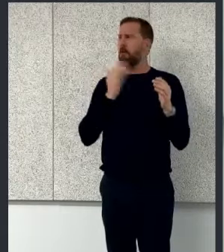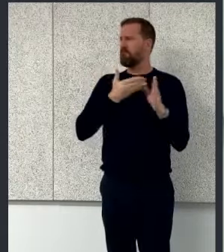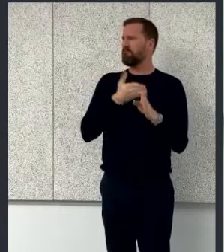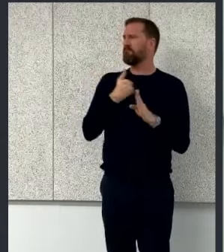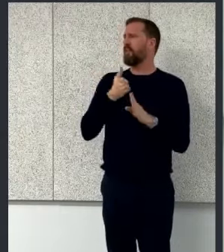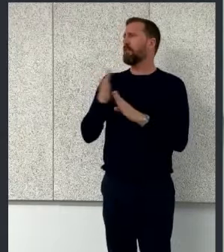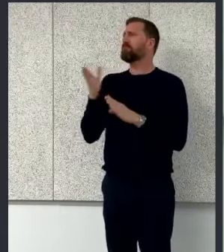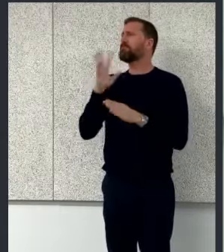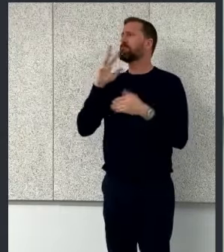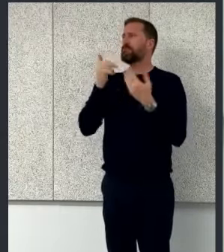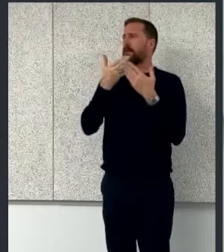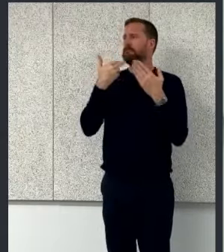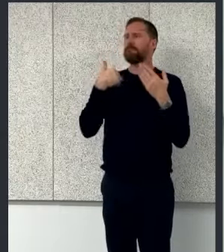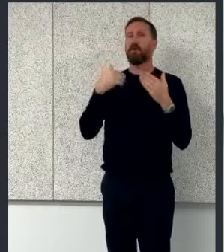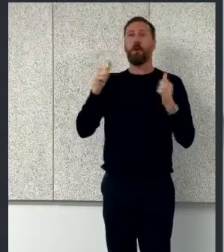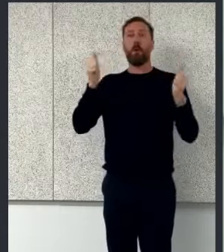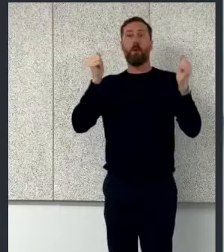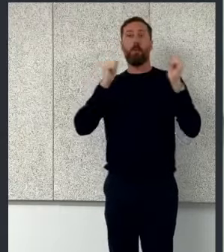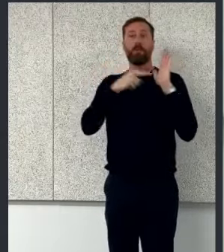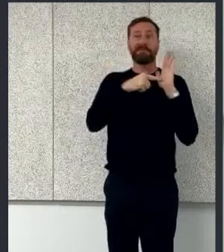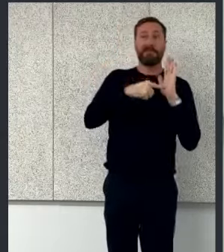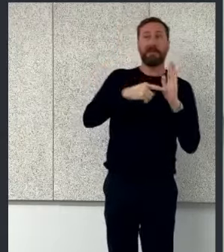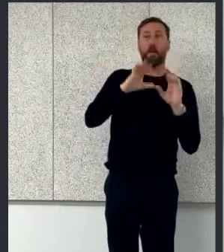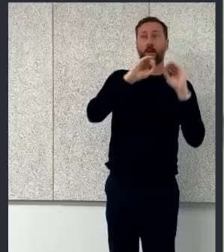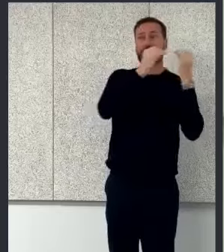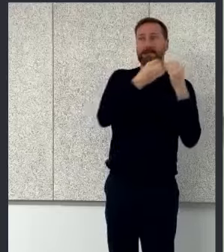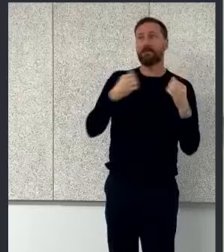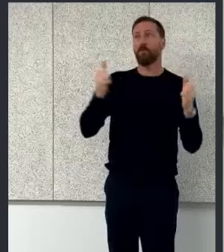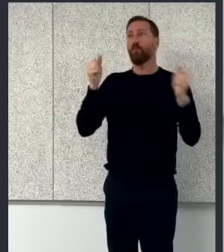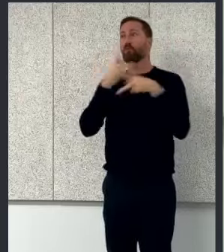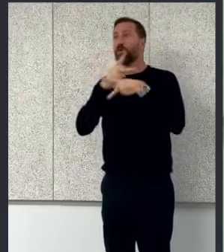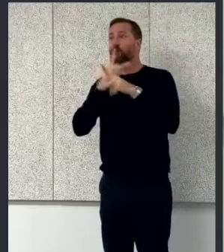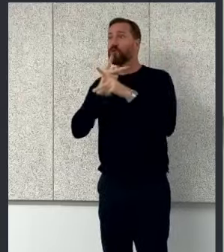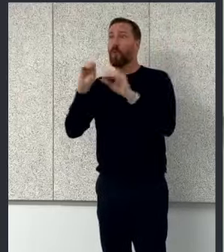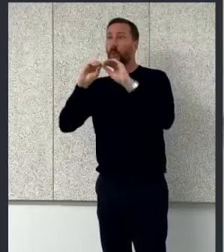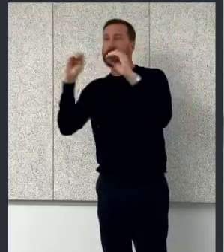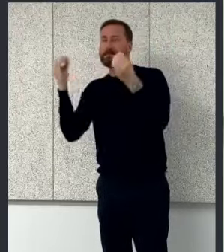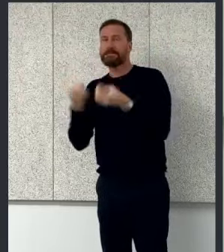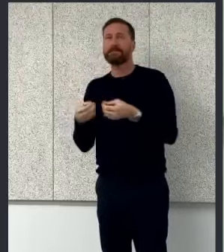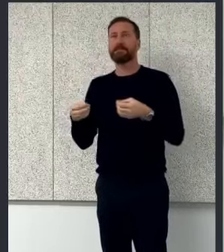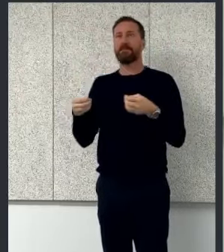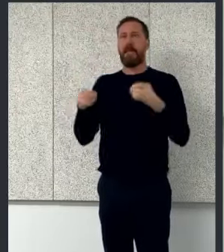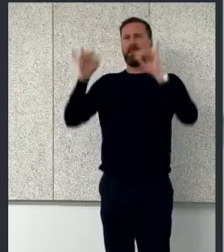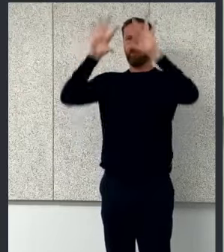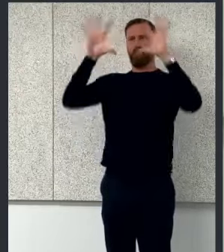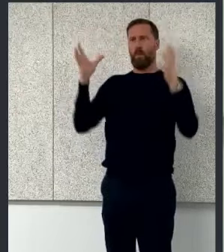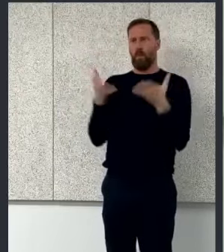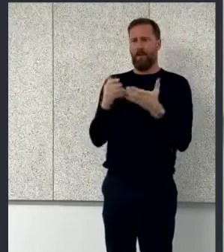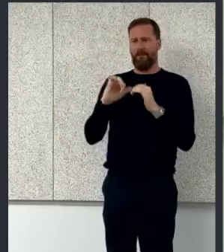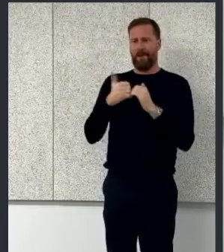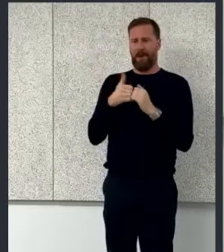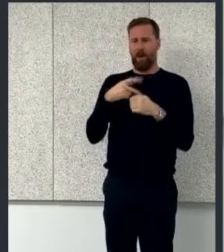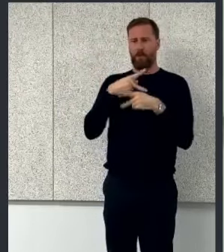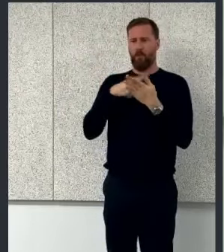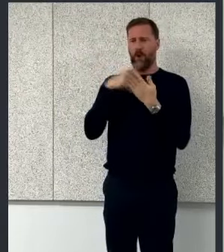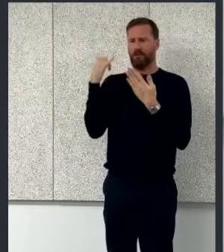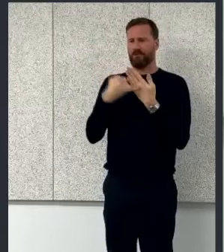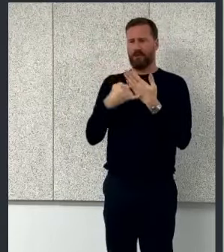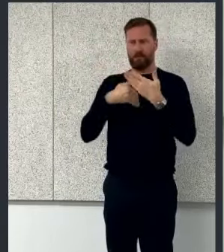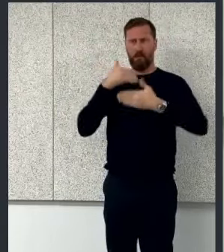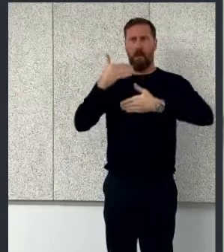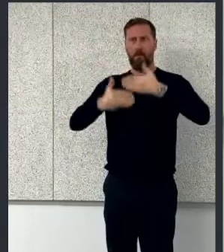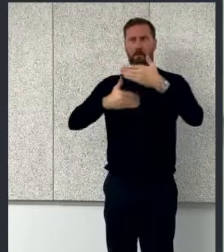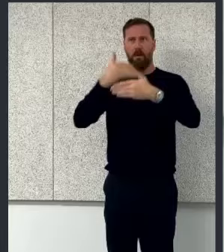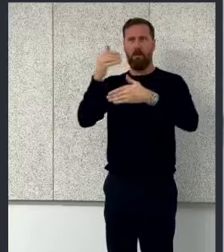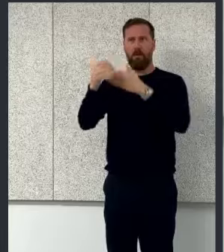or presenting organizations and this sort of ecosystem of the way the projects move. But I think the same thing happens in